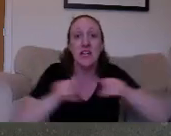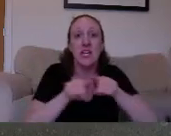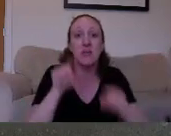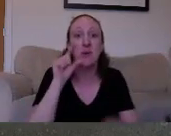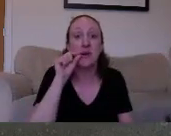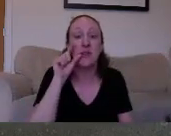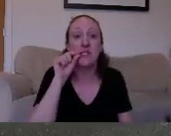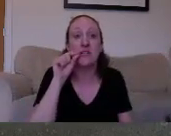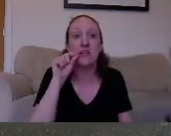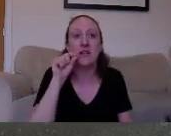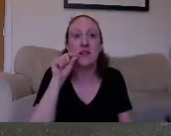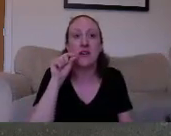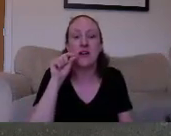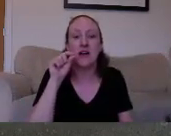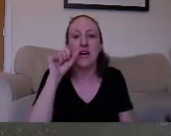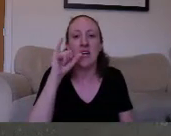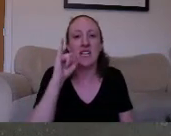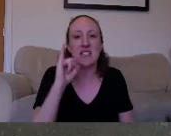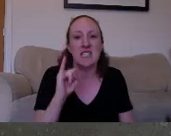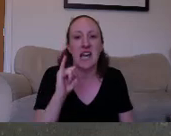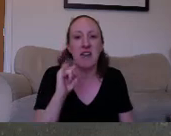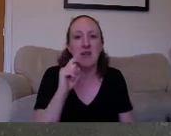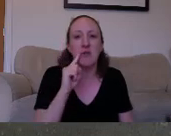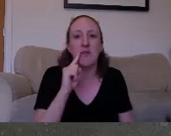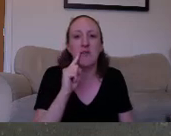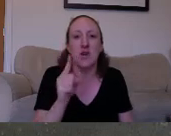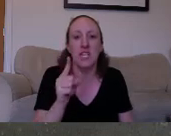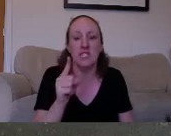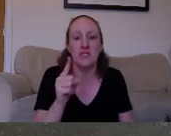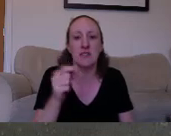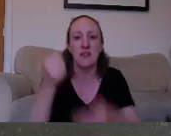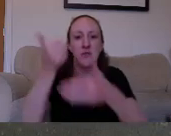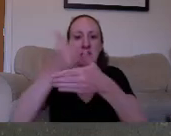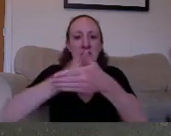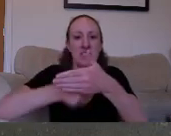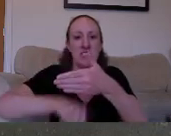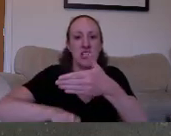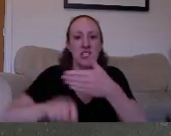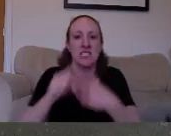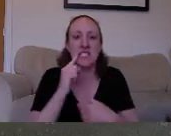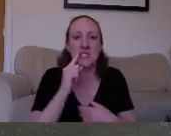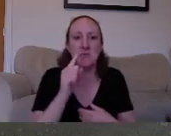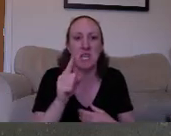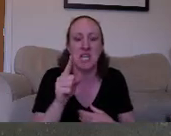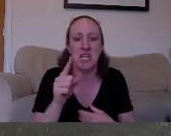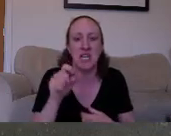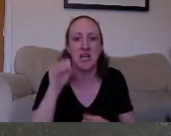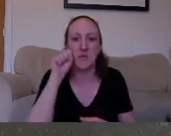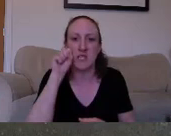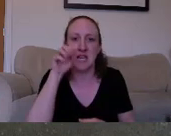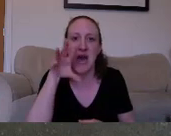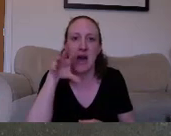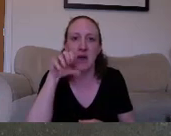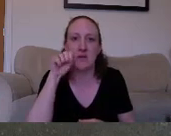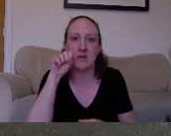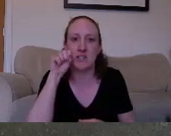wings like a bird. And its terrible voice, when it started to speak, was